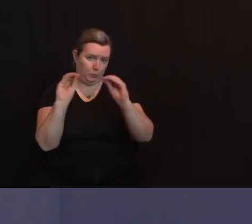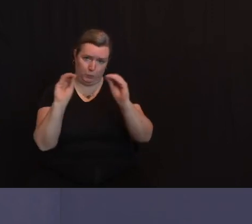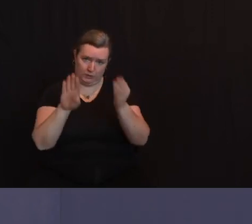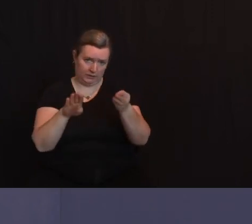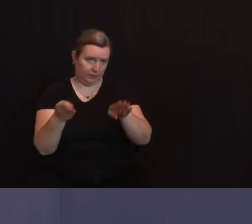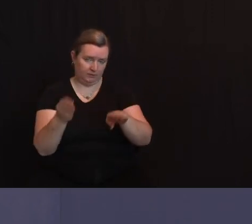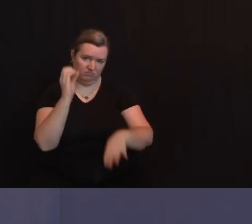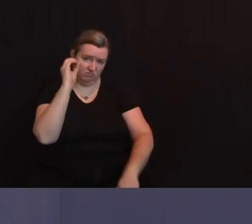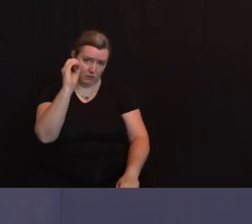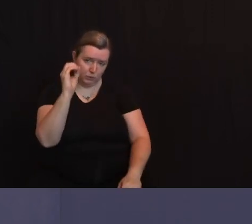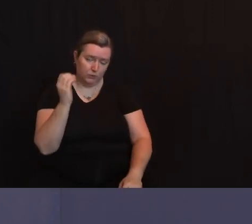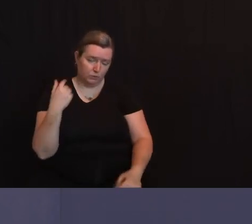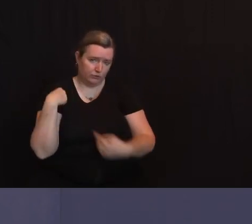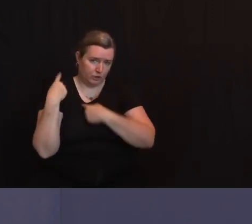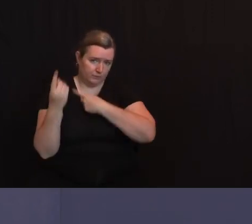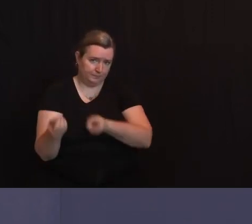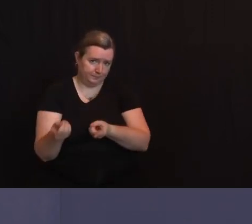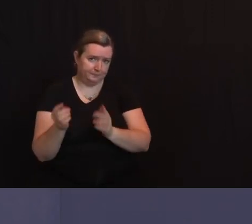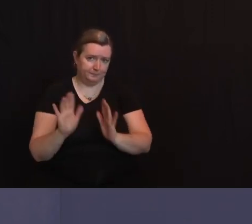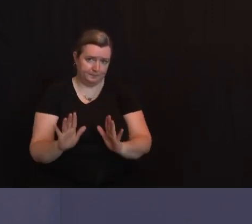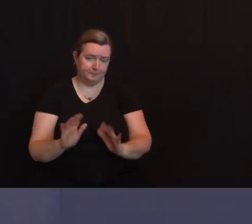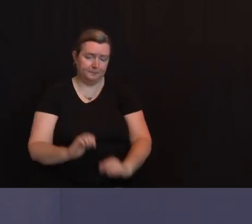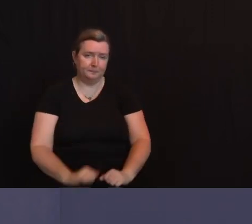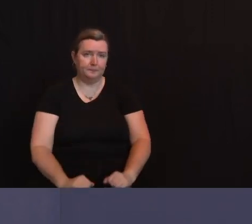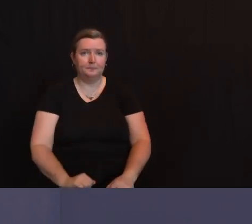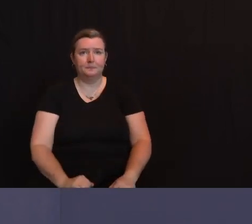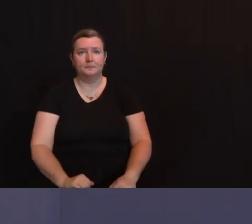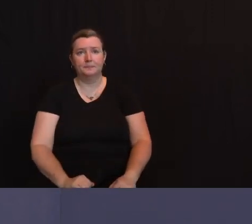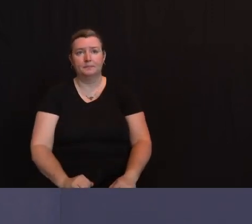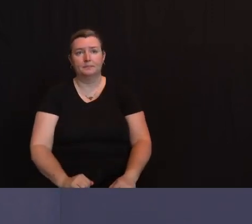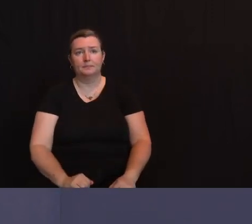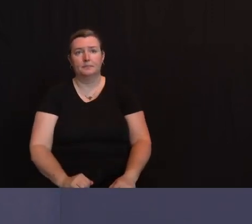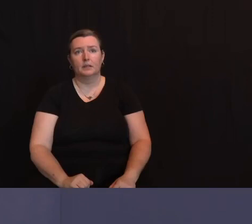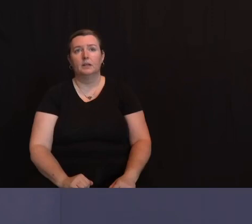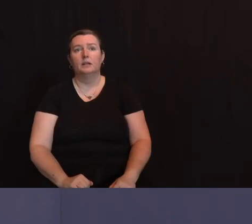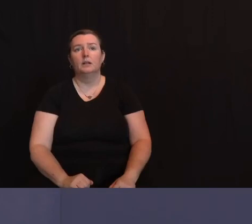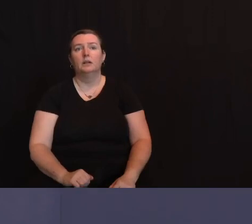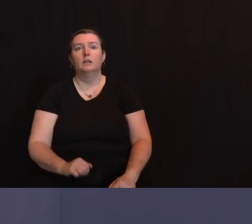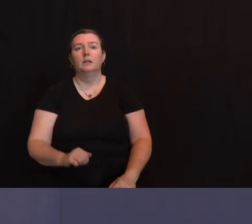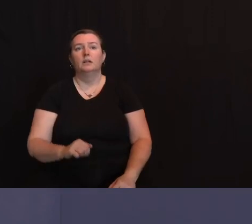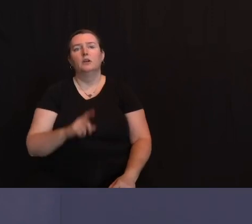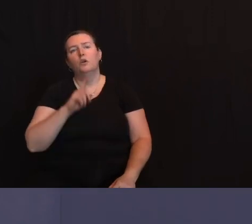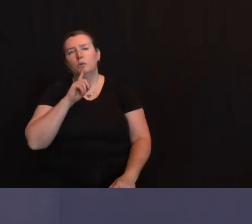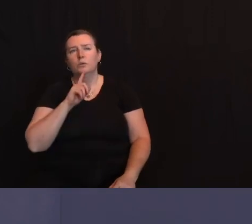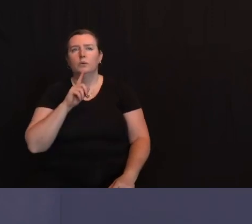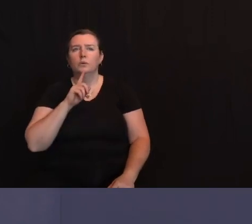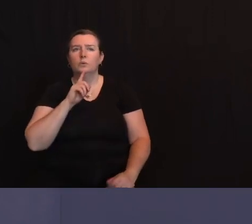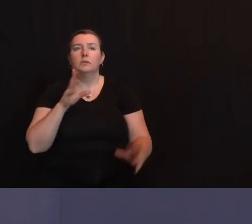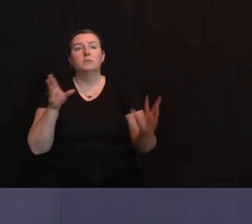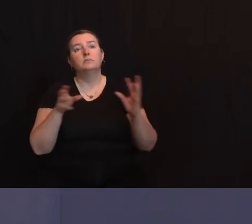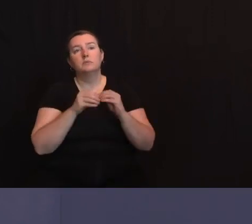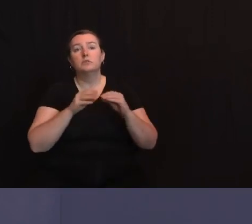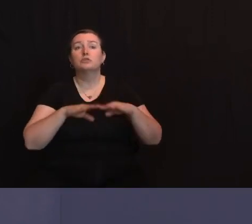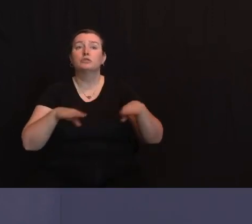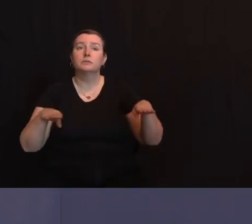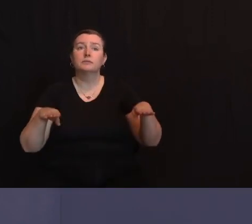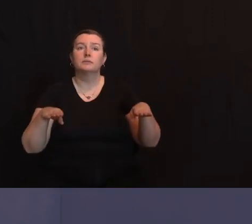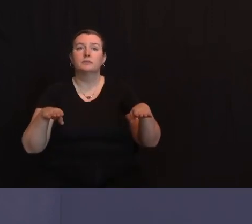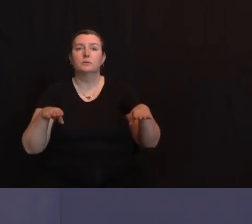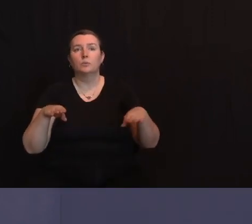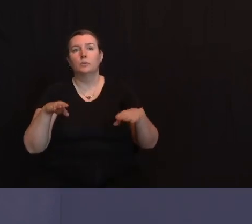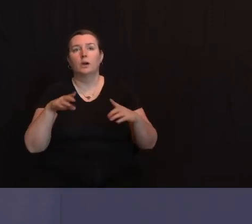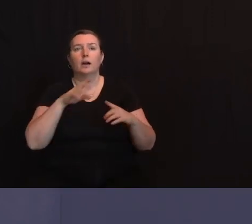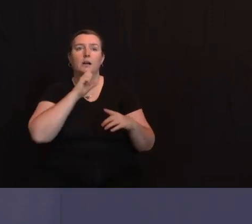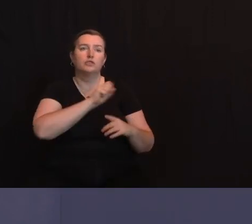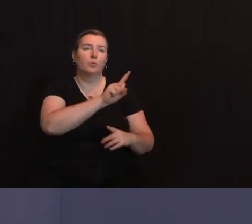inflammatory syndrome. The ages of the children affected range from 1 to 18, 2 children are currently